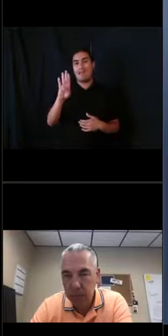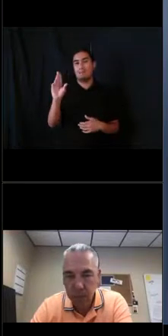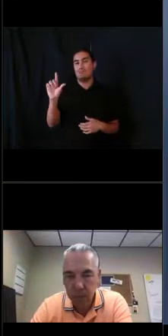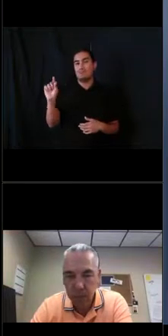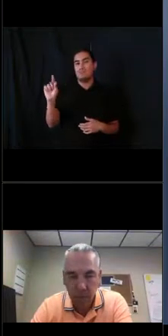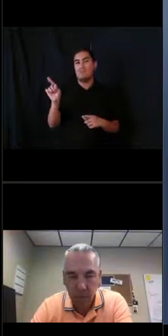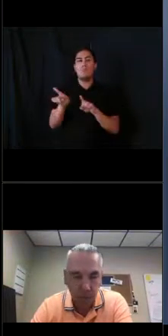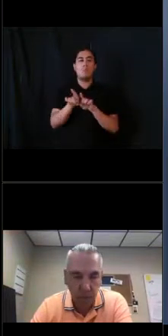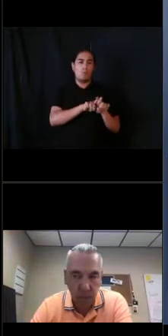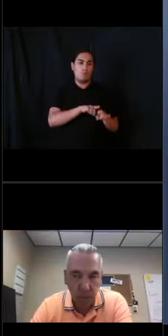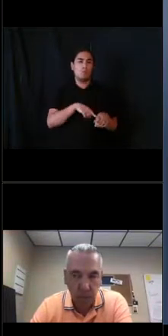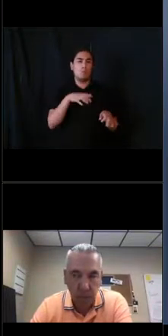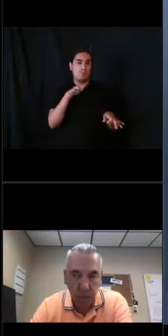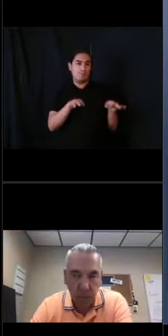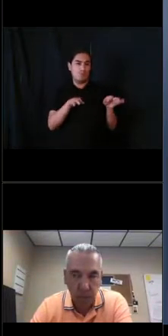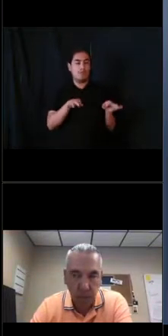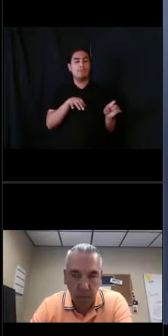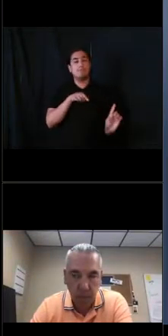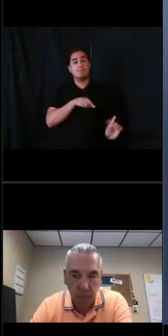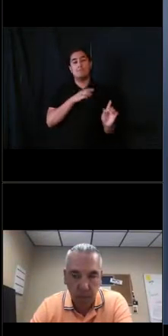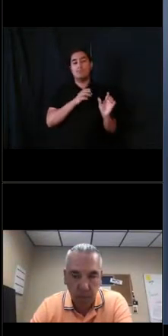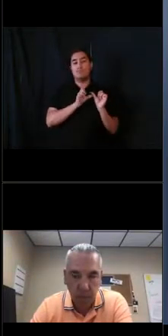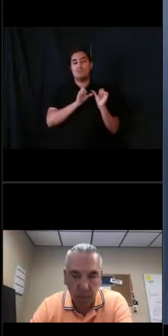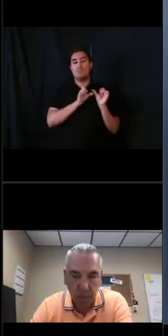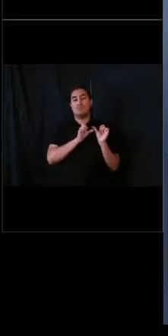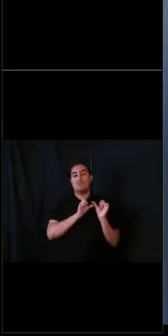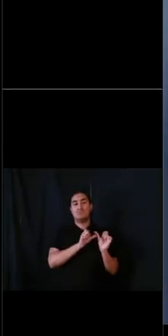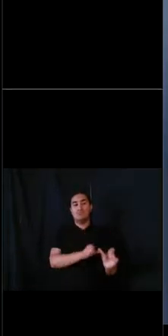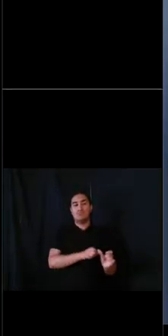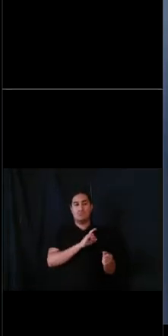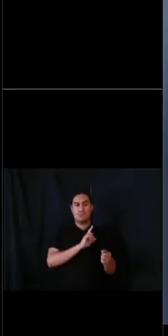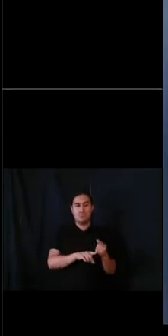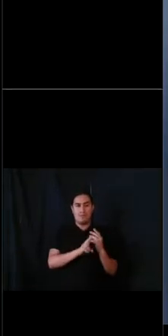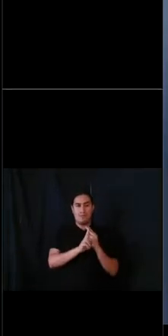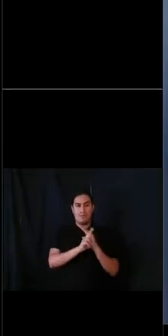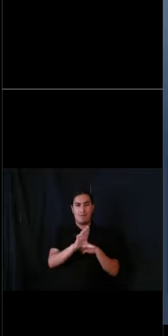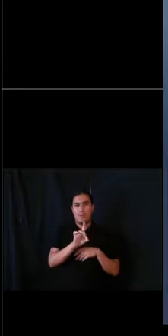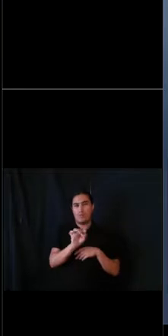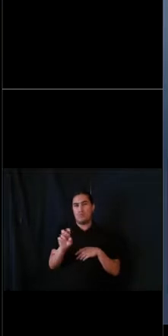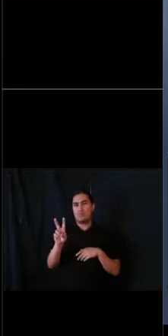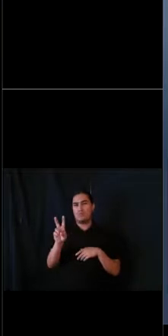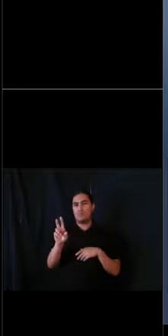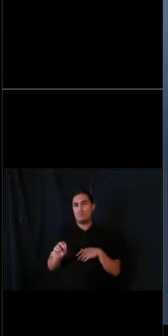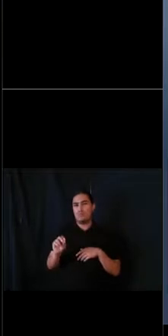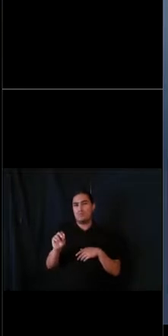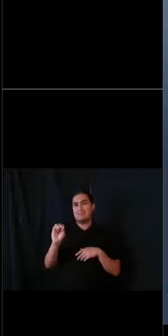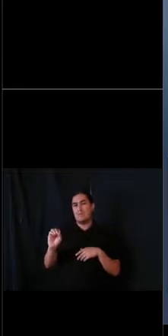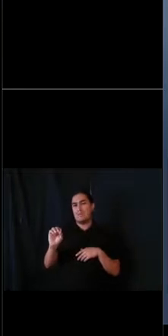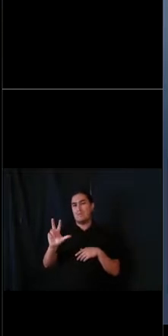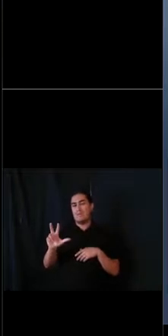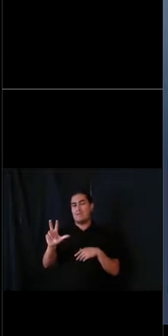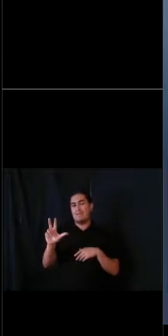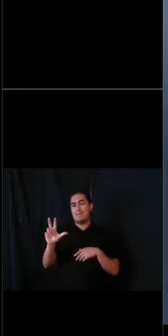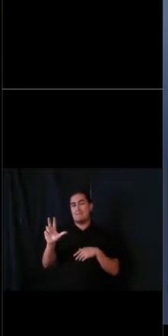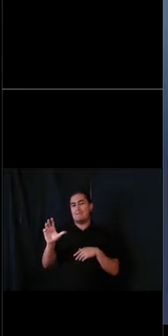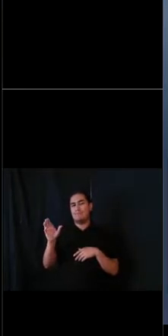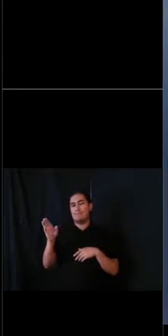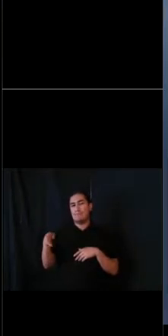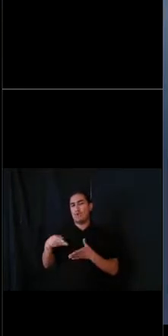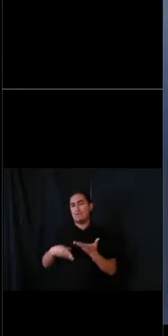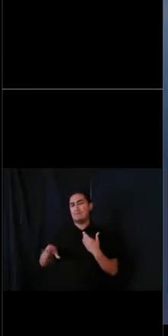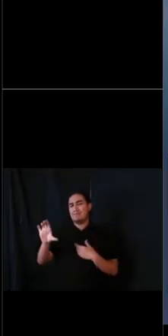this is also a hearing this is pursuant to the streets in high rate code 2033 part c the commission is holding a